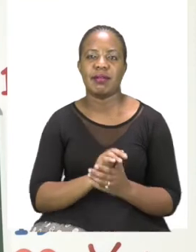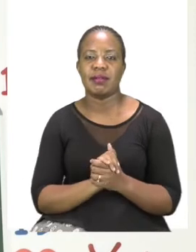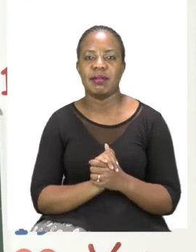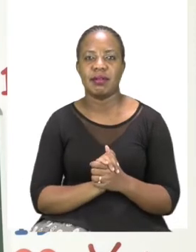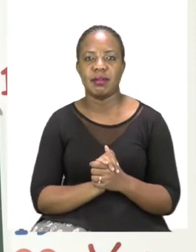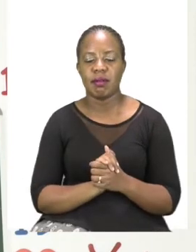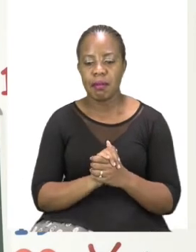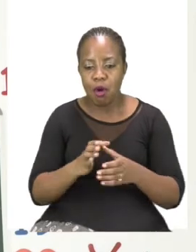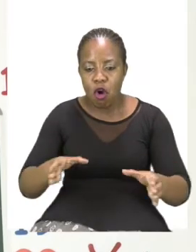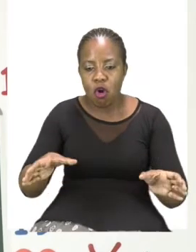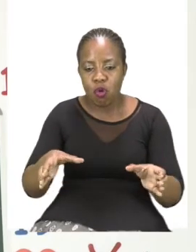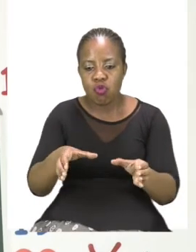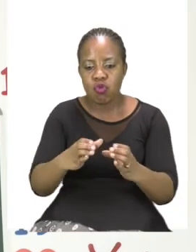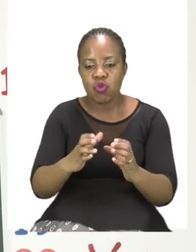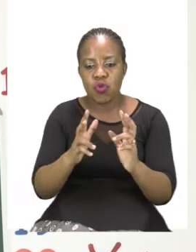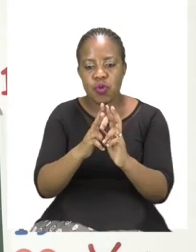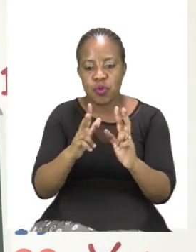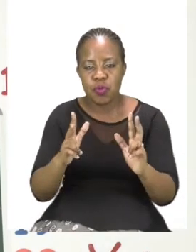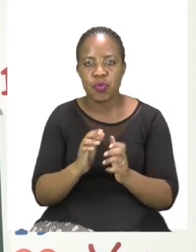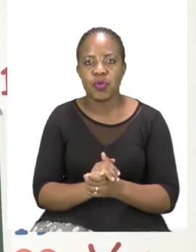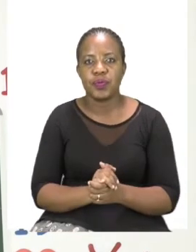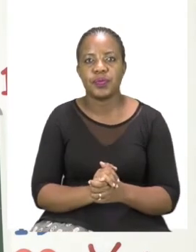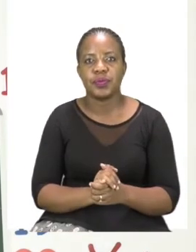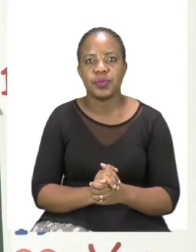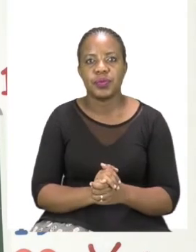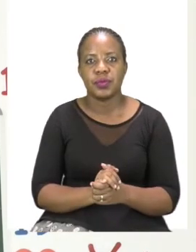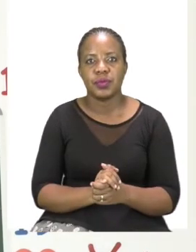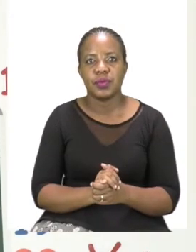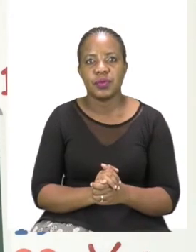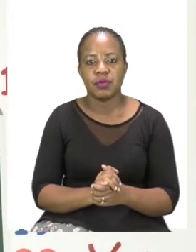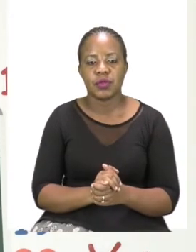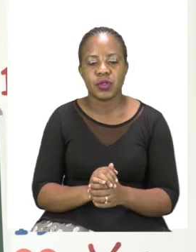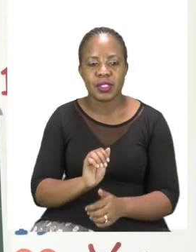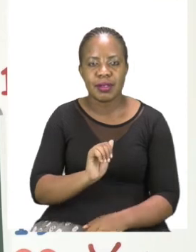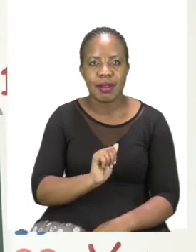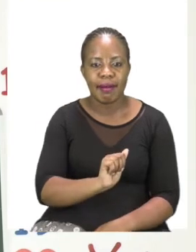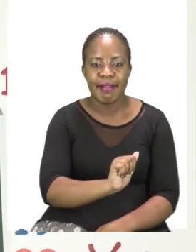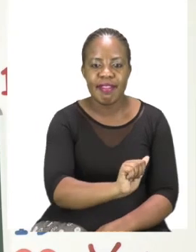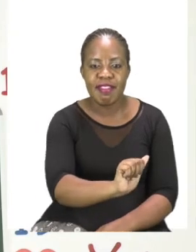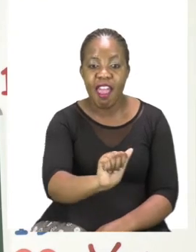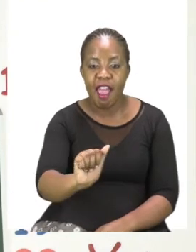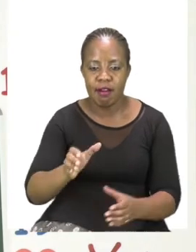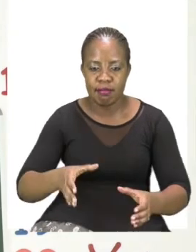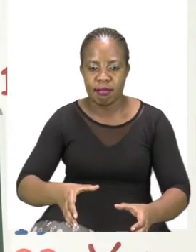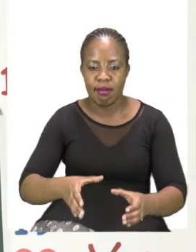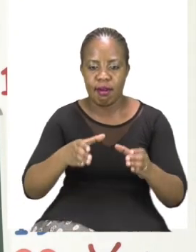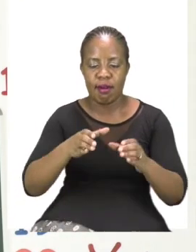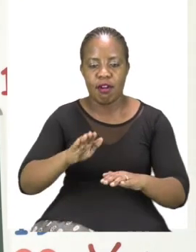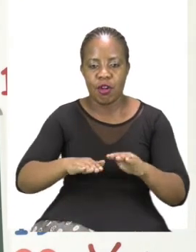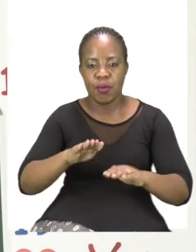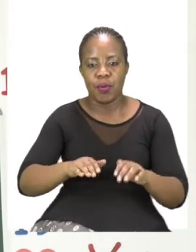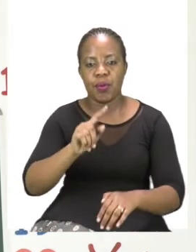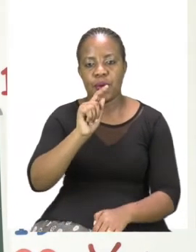group of people owning it, we say their drum.